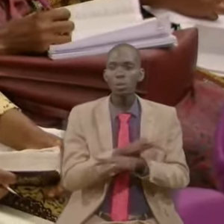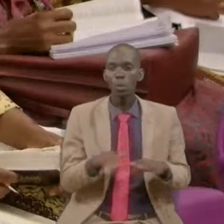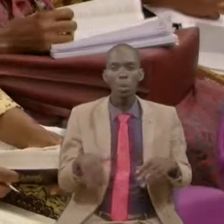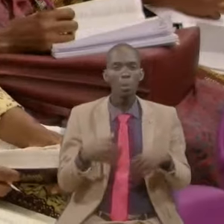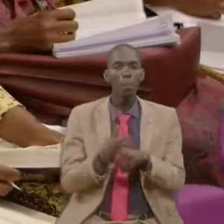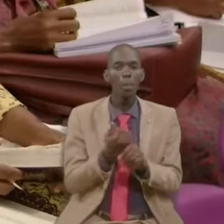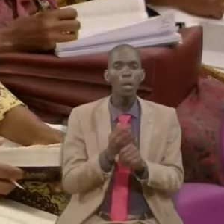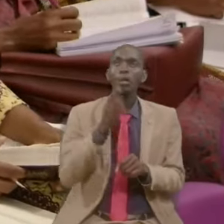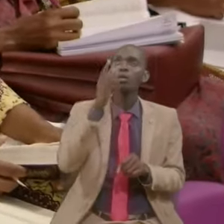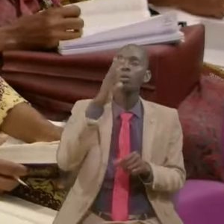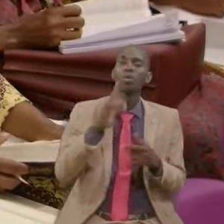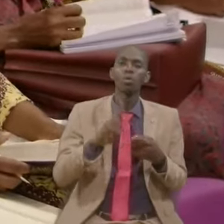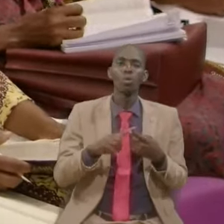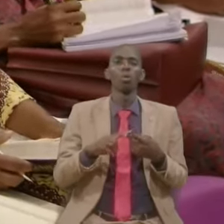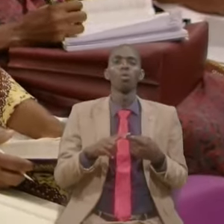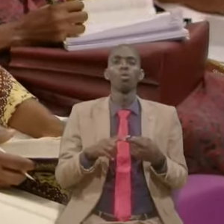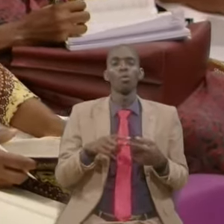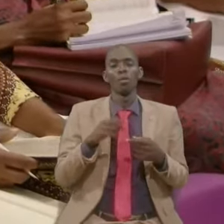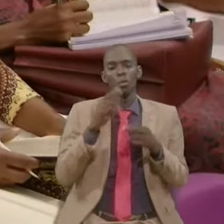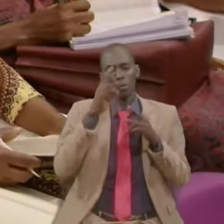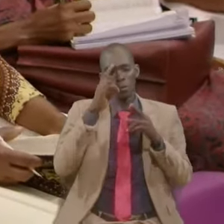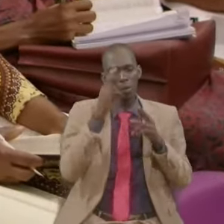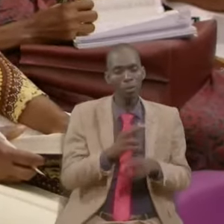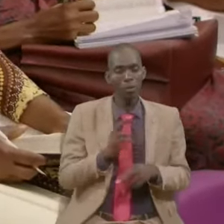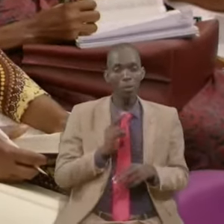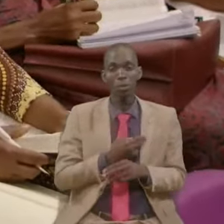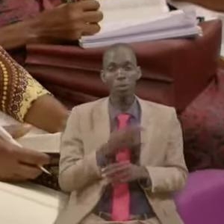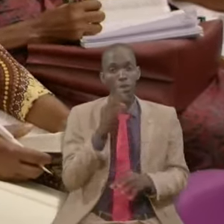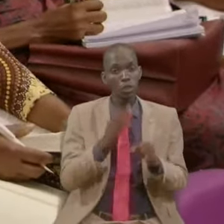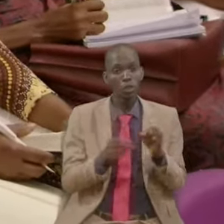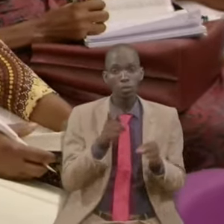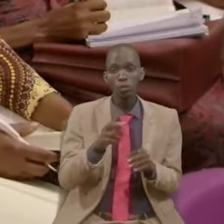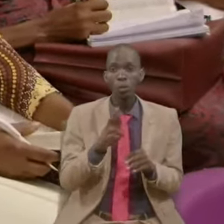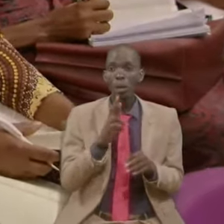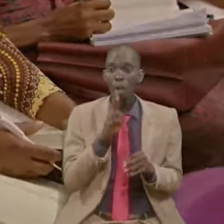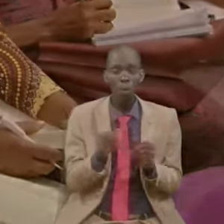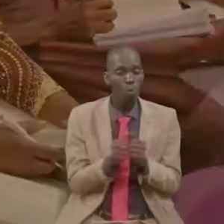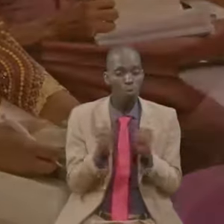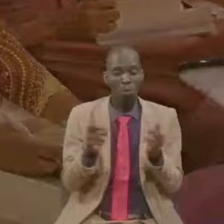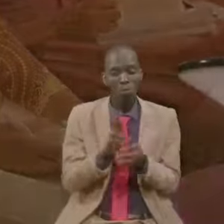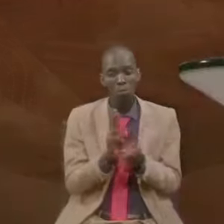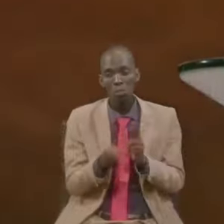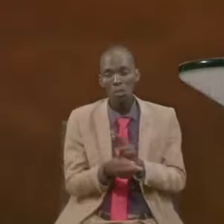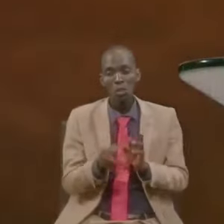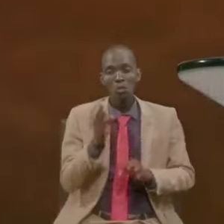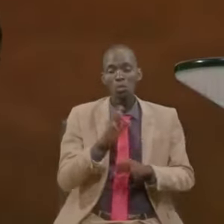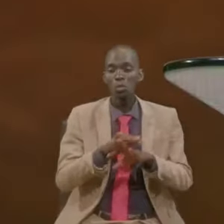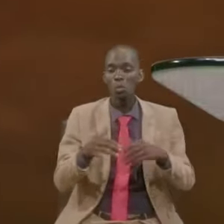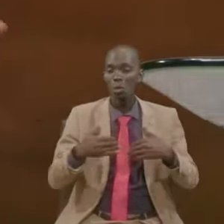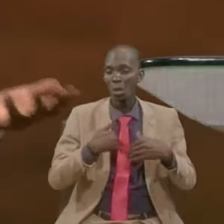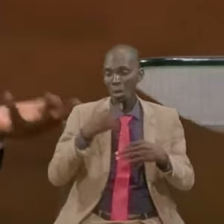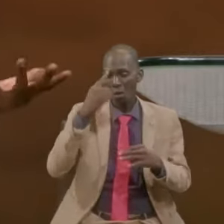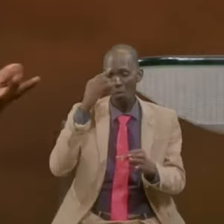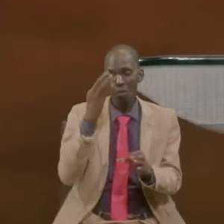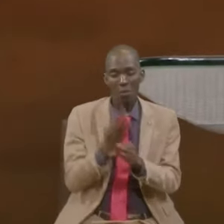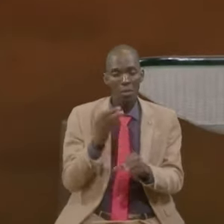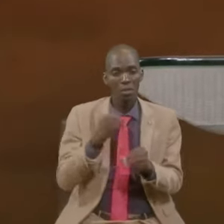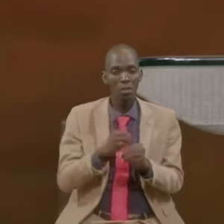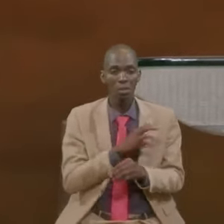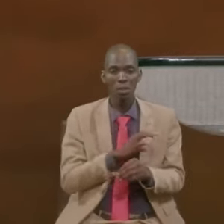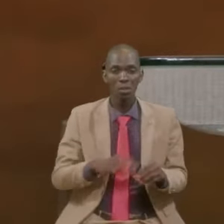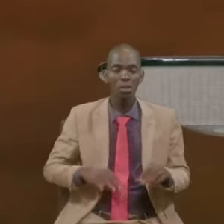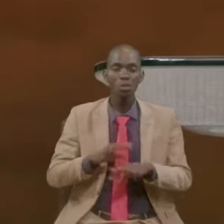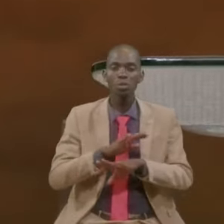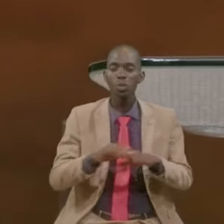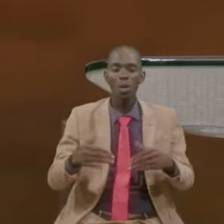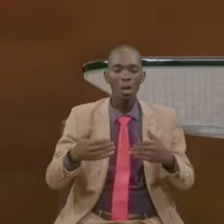honor us if there's no repentance, if there's no faith in Christ, if there is no